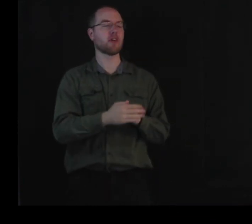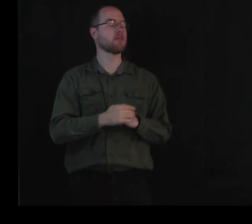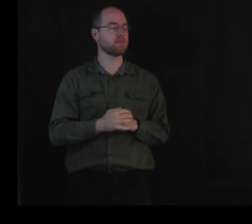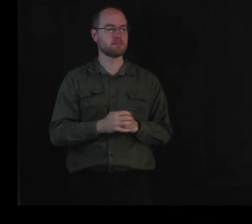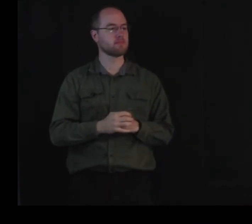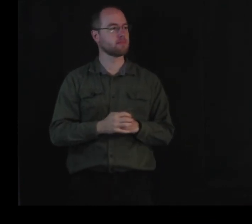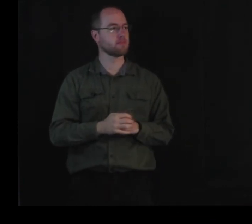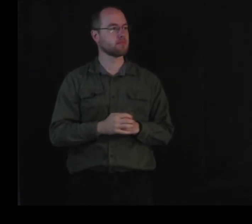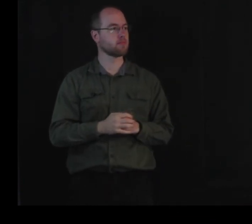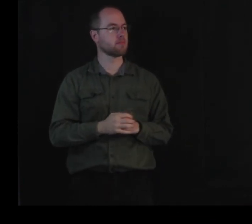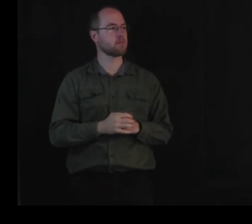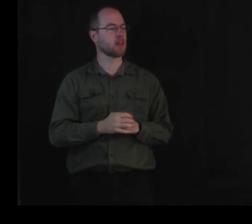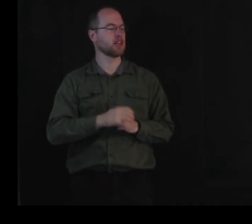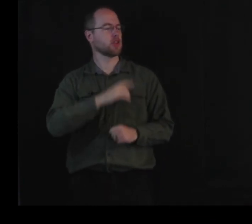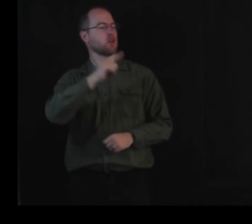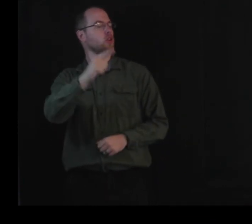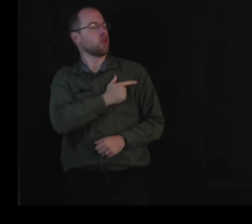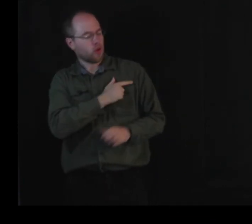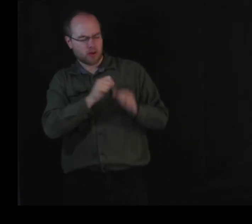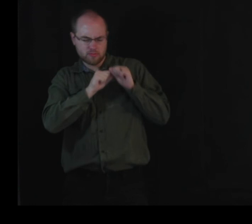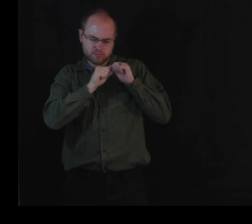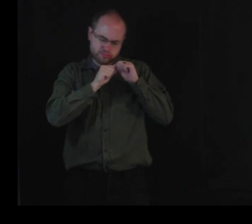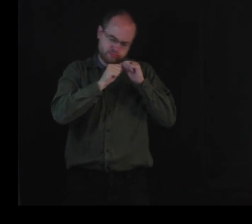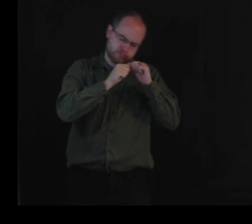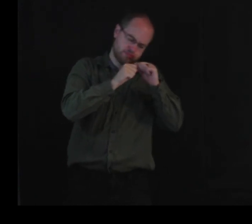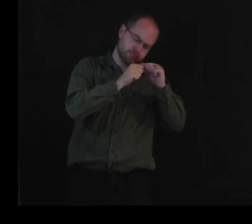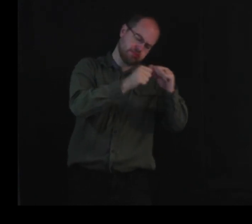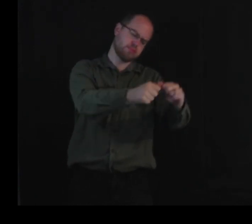She was loyal until her last breath.